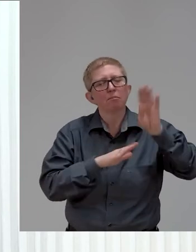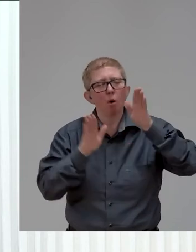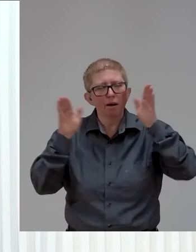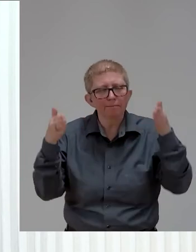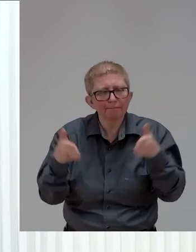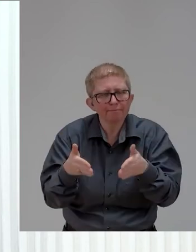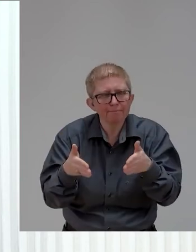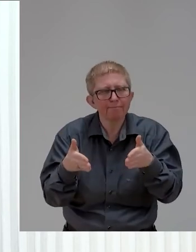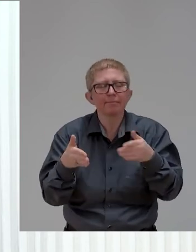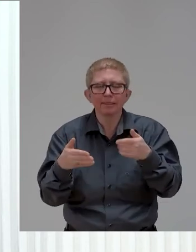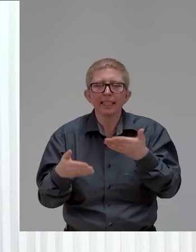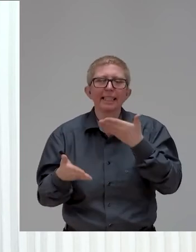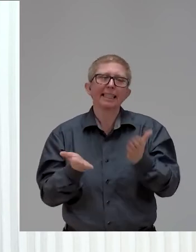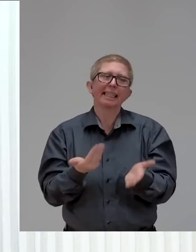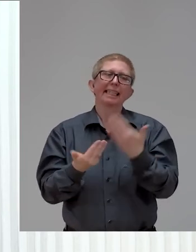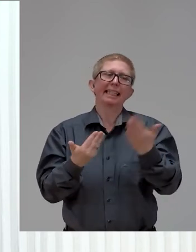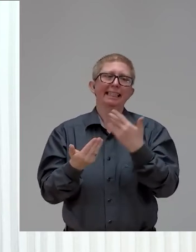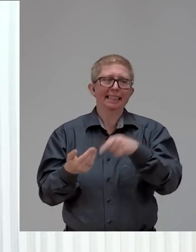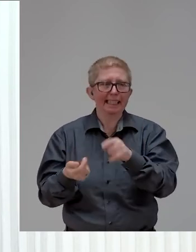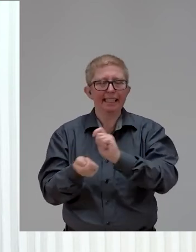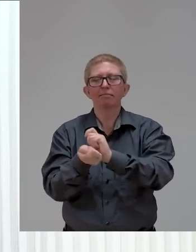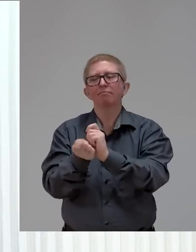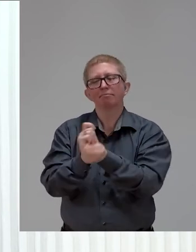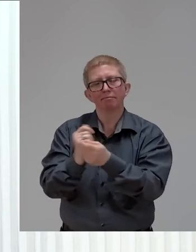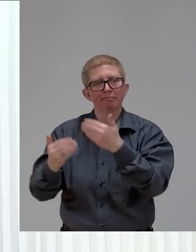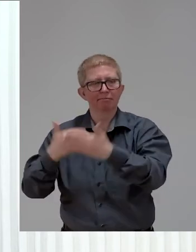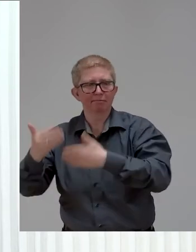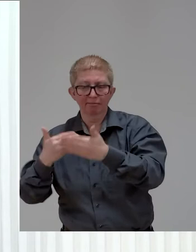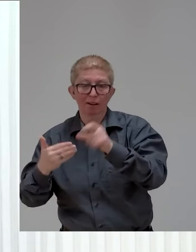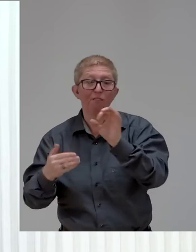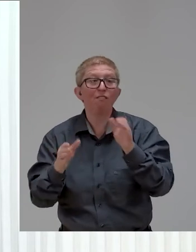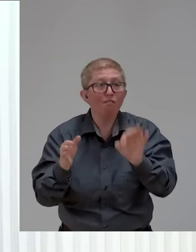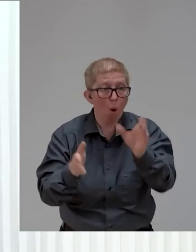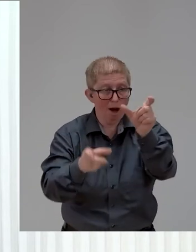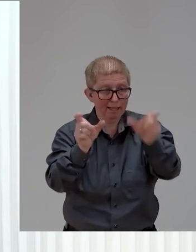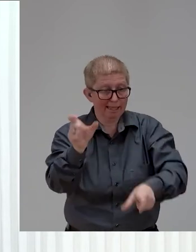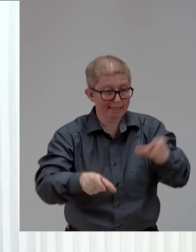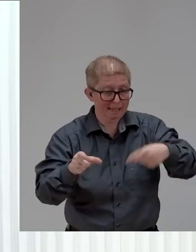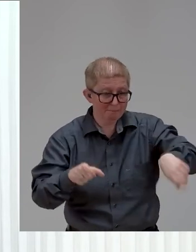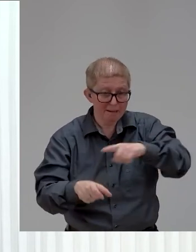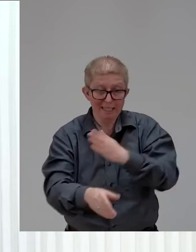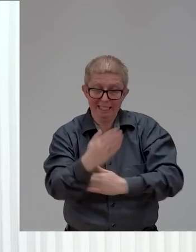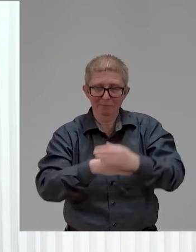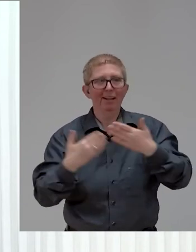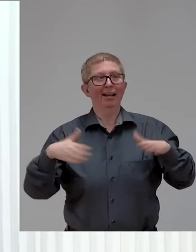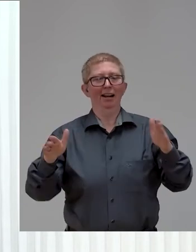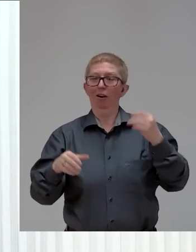addressing disability inclusion, and that we still have work to do to realize a more inclusive UN for